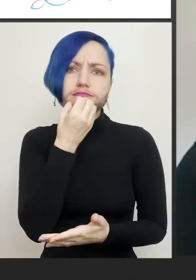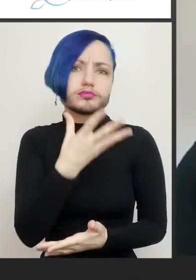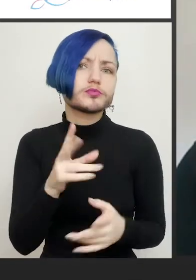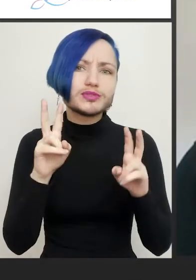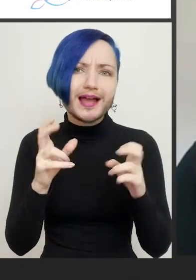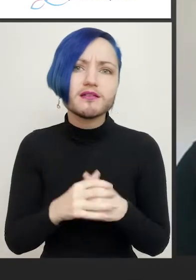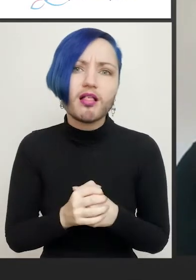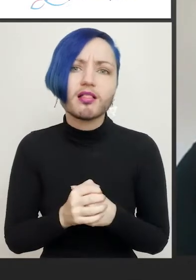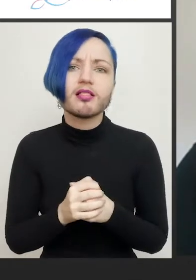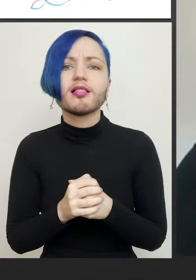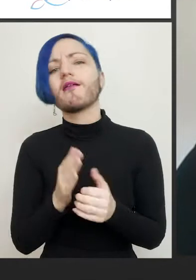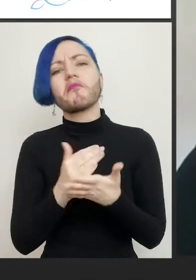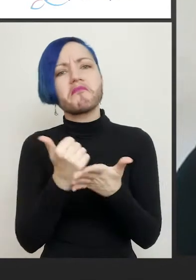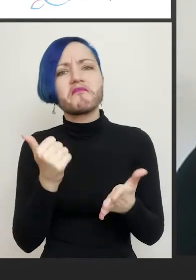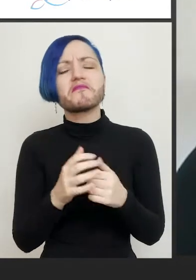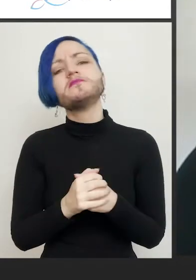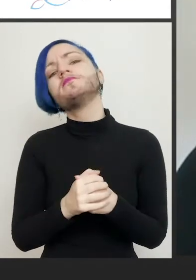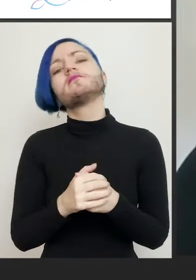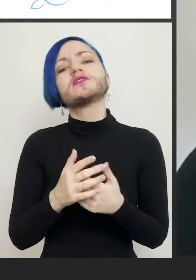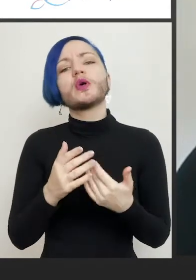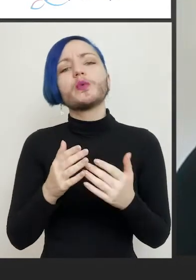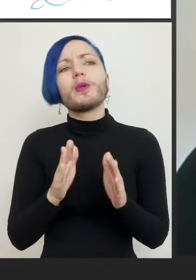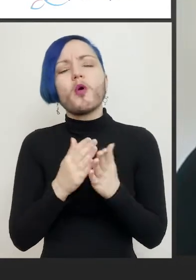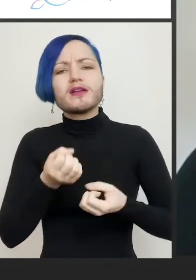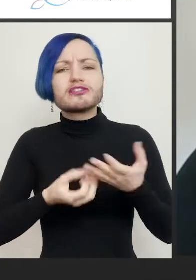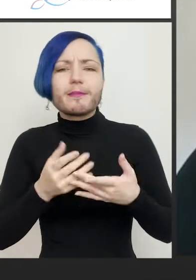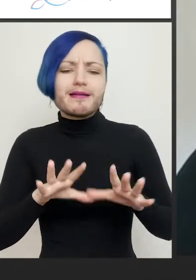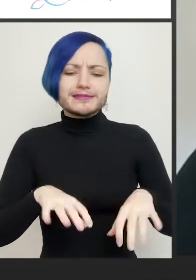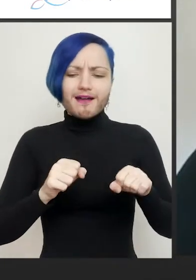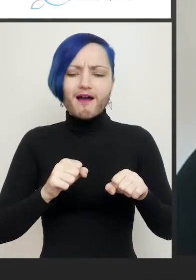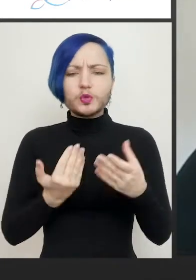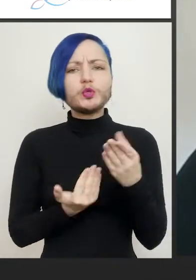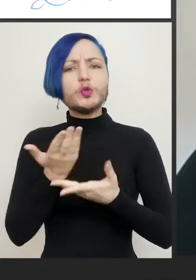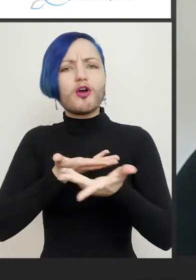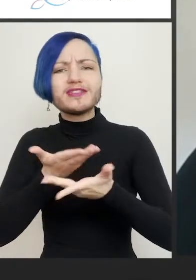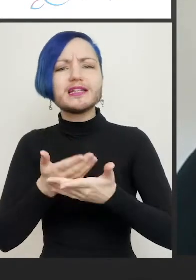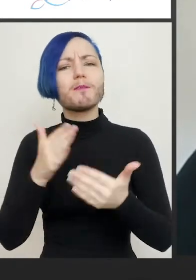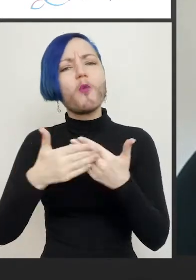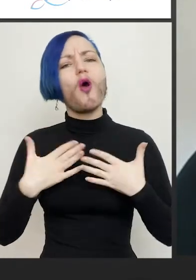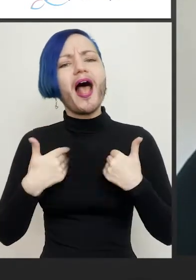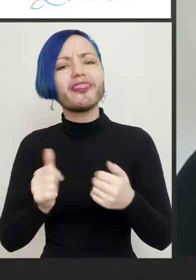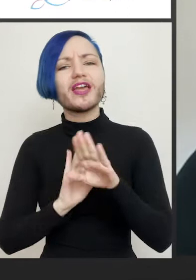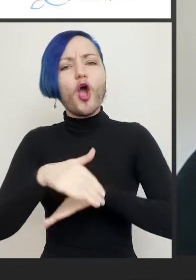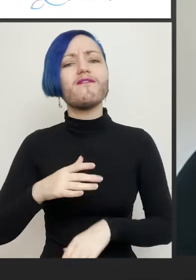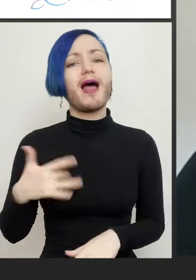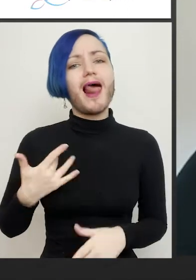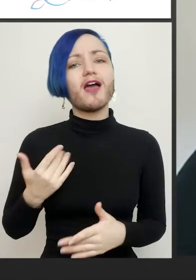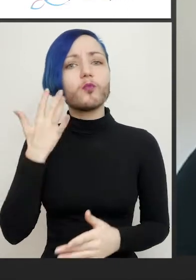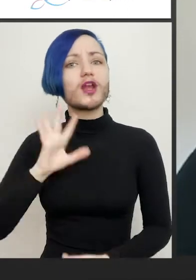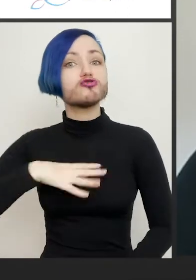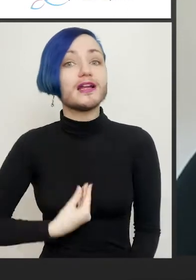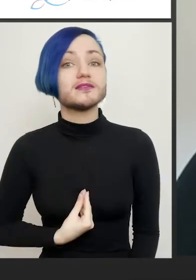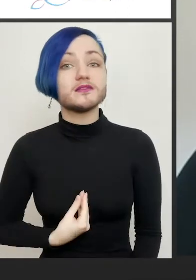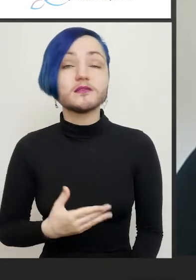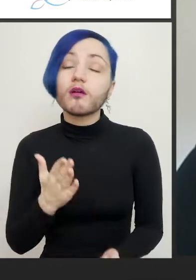it's absolutely brilliant. And it is described as starting a new, healthier conversation about trans life, which of course we could all do